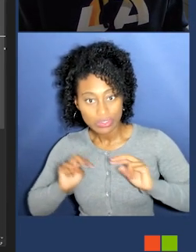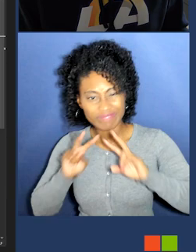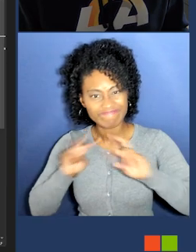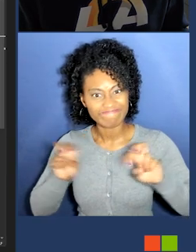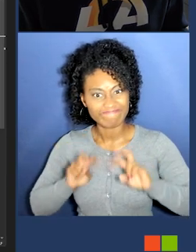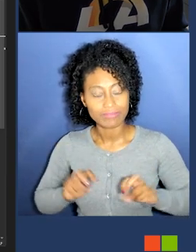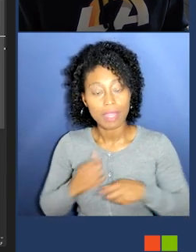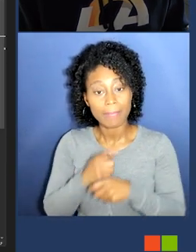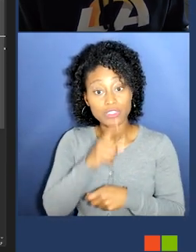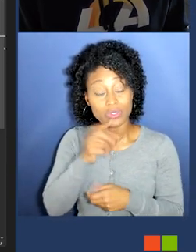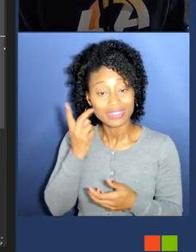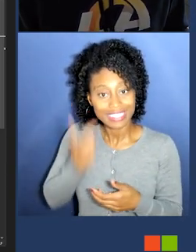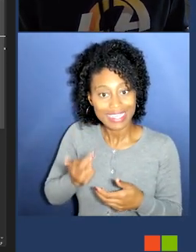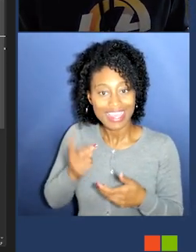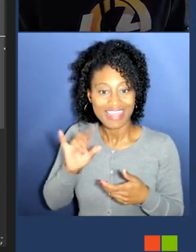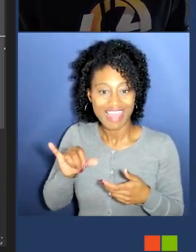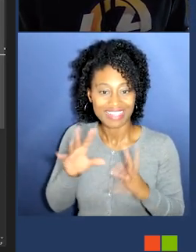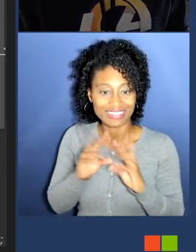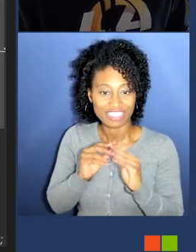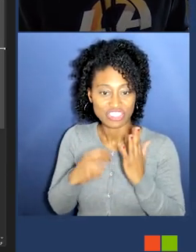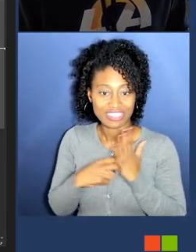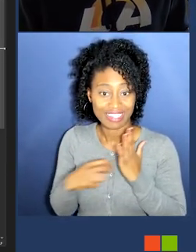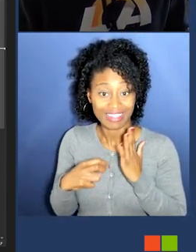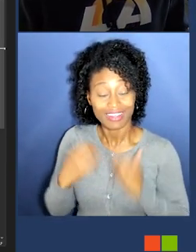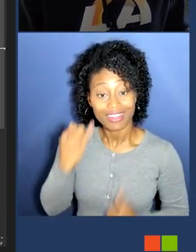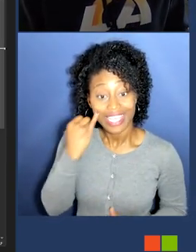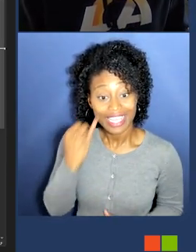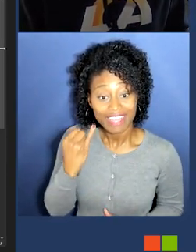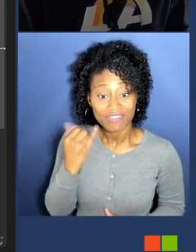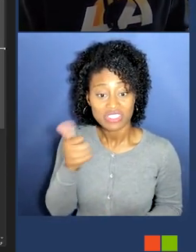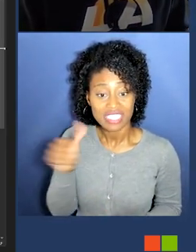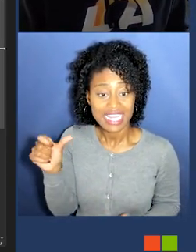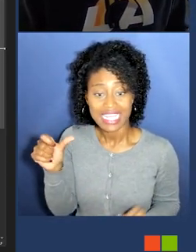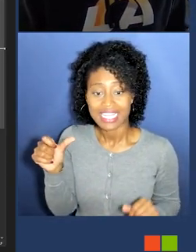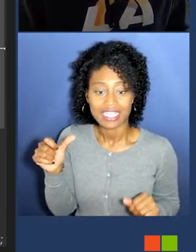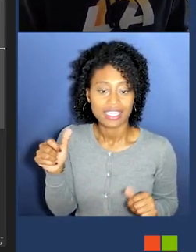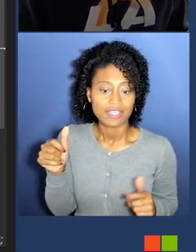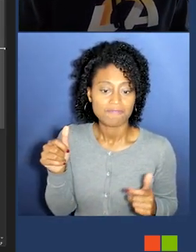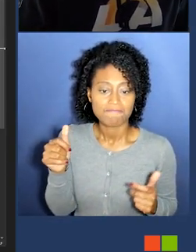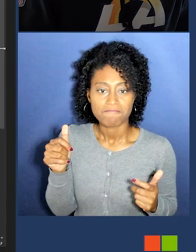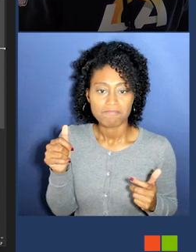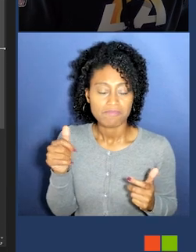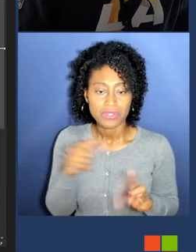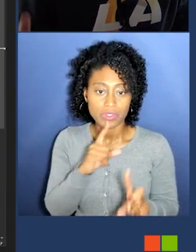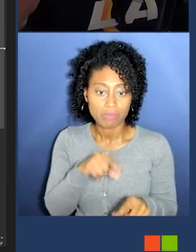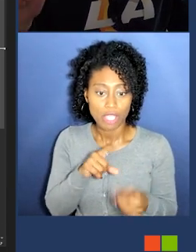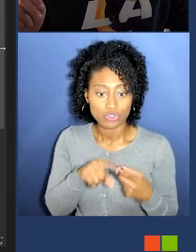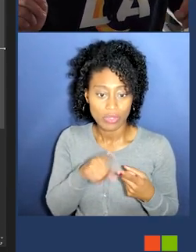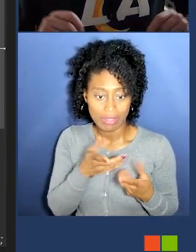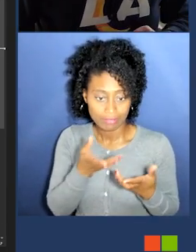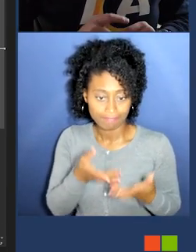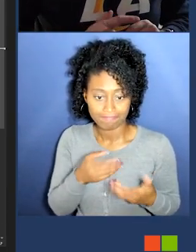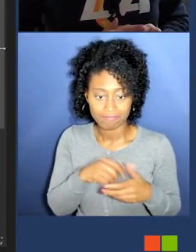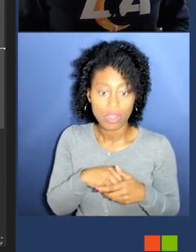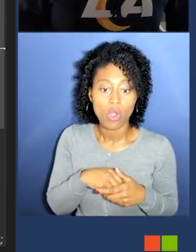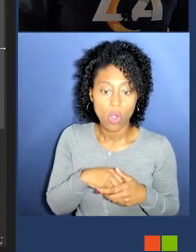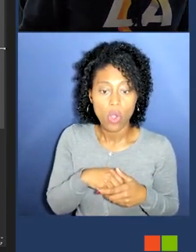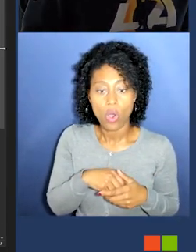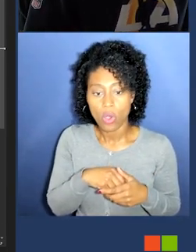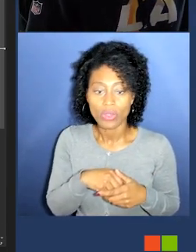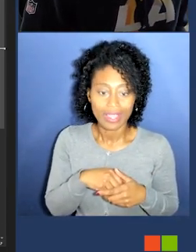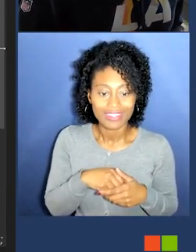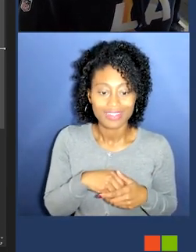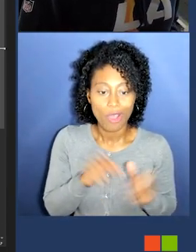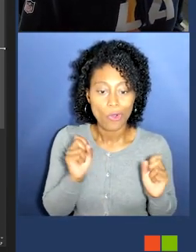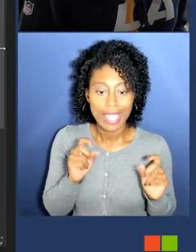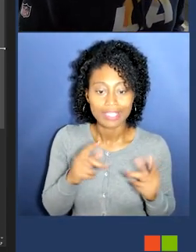the session ticket is valid, if there's any HTTP response that is not 200 okay,